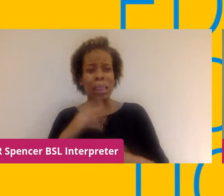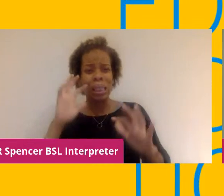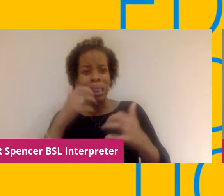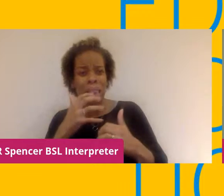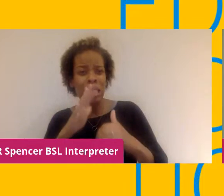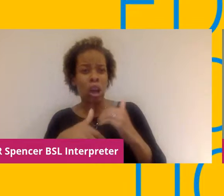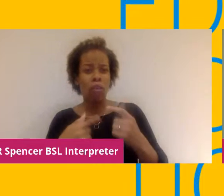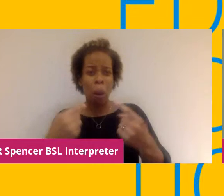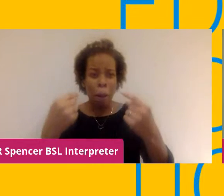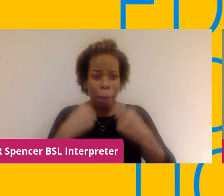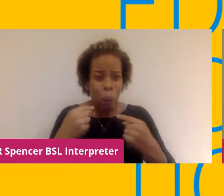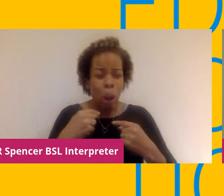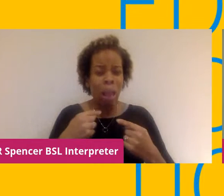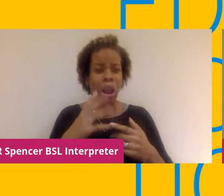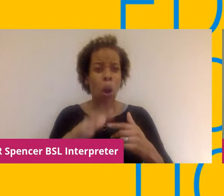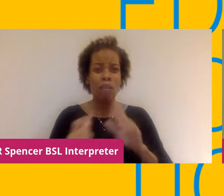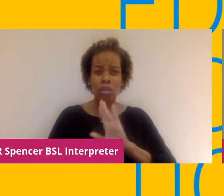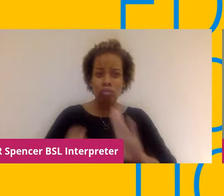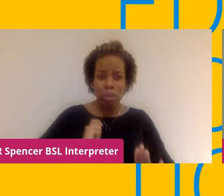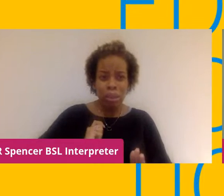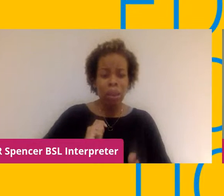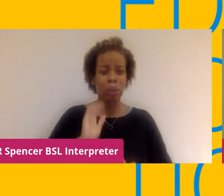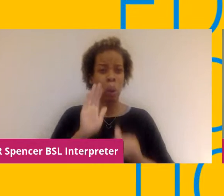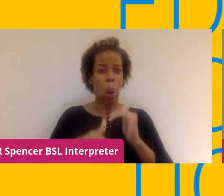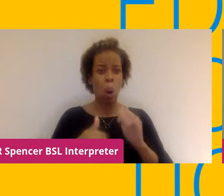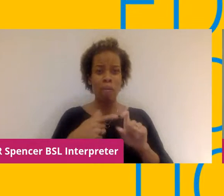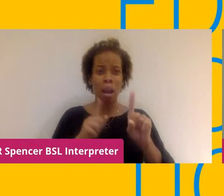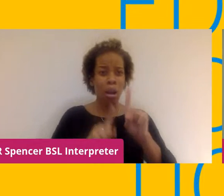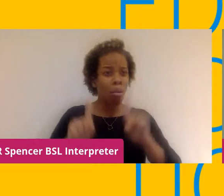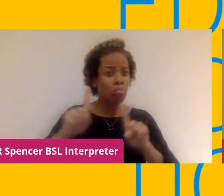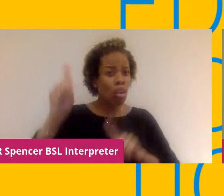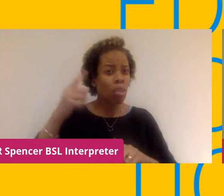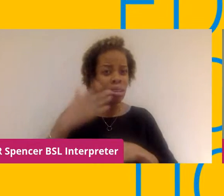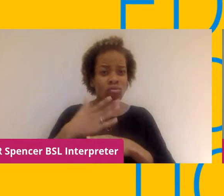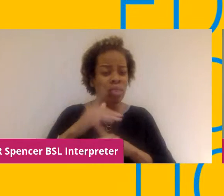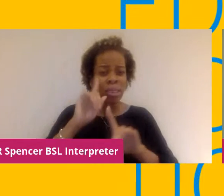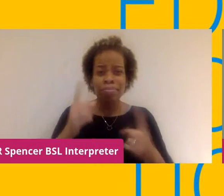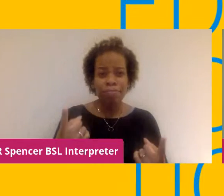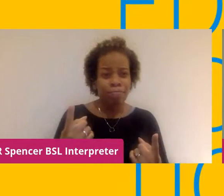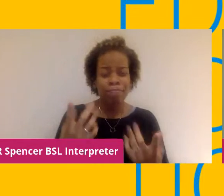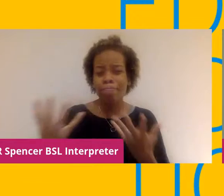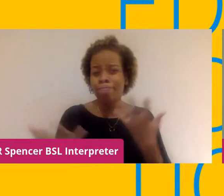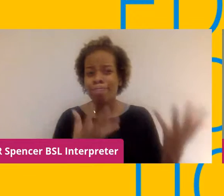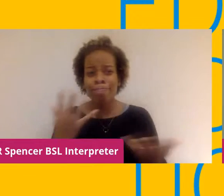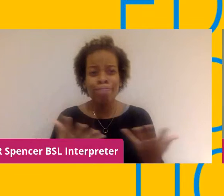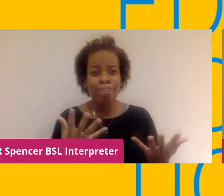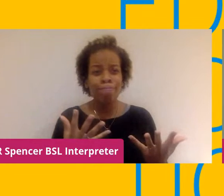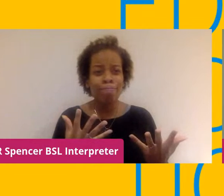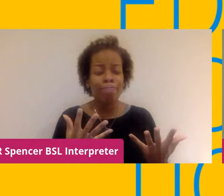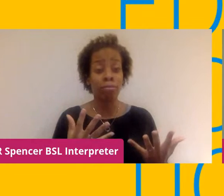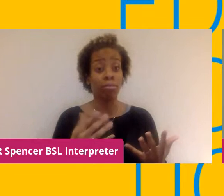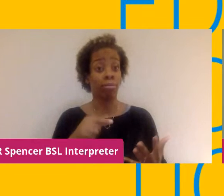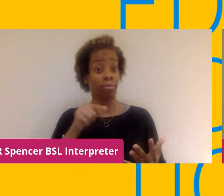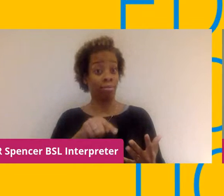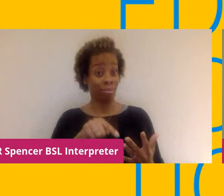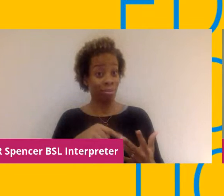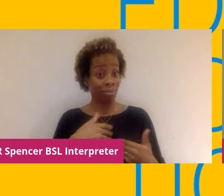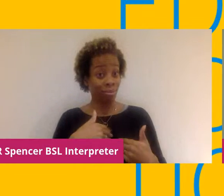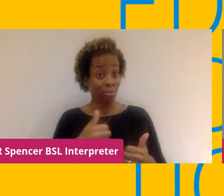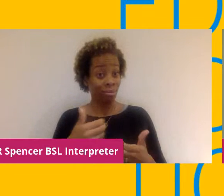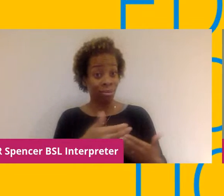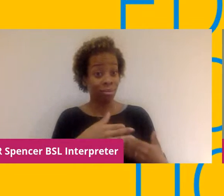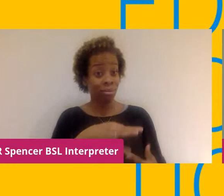detriment in the workplace. And all of these issues are health and safety issues, and some will directly increase people's risk of